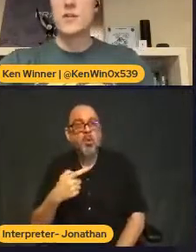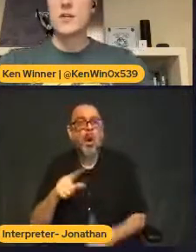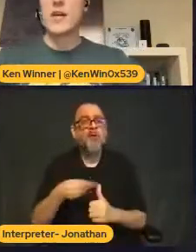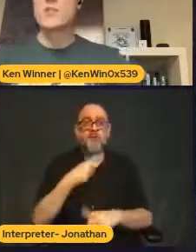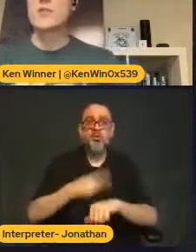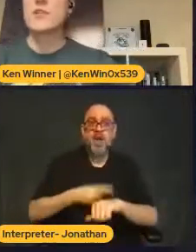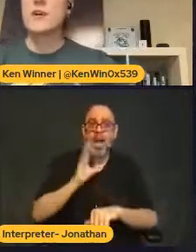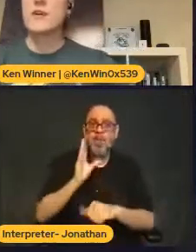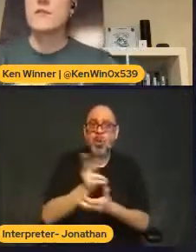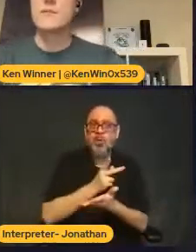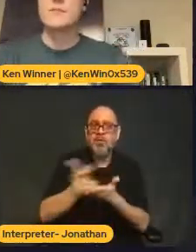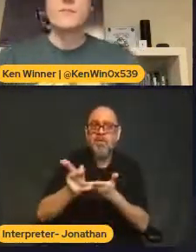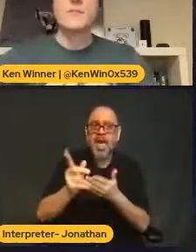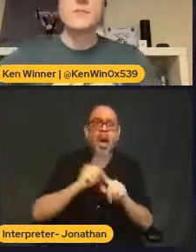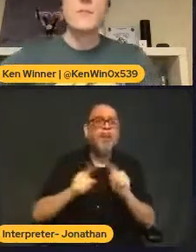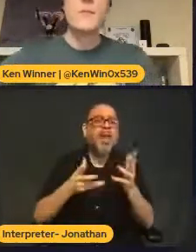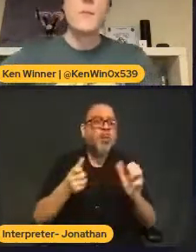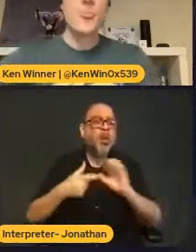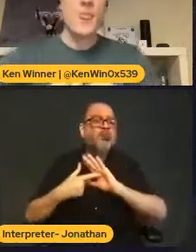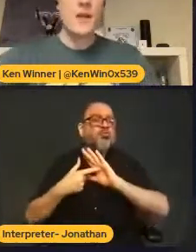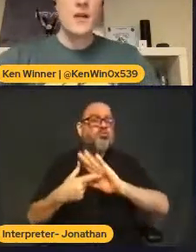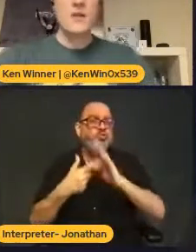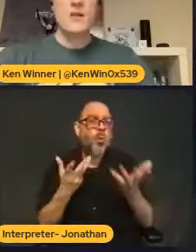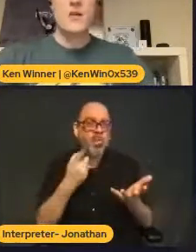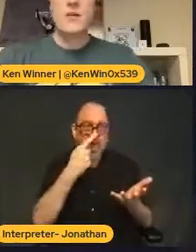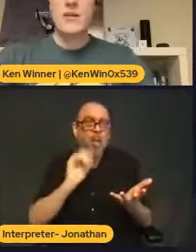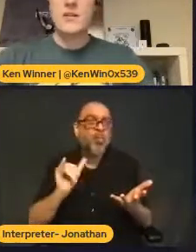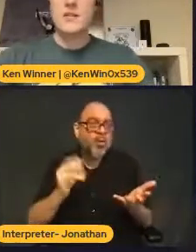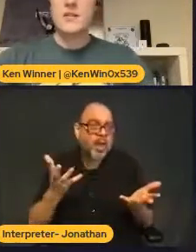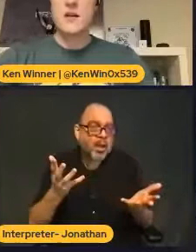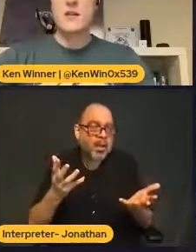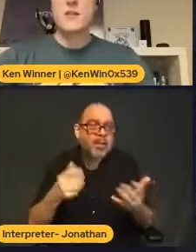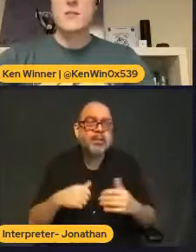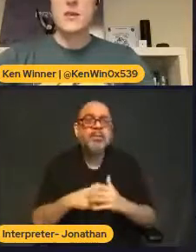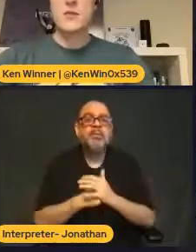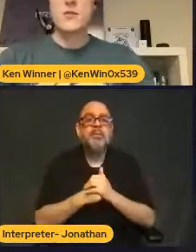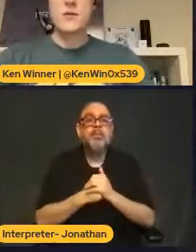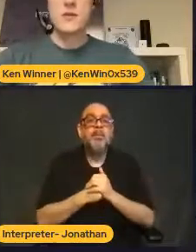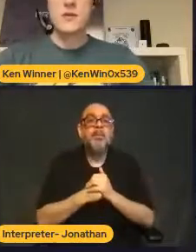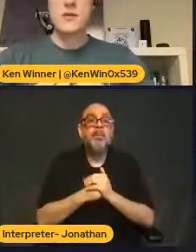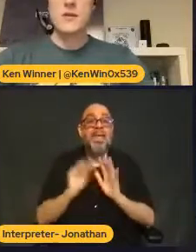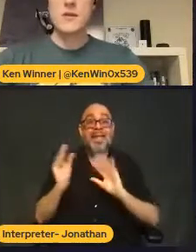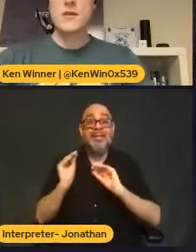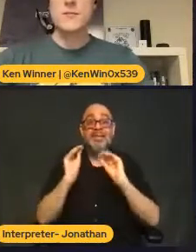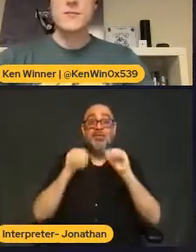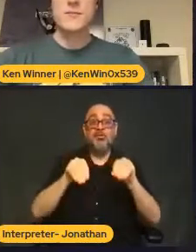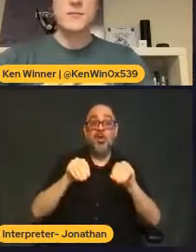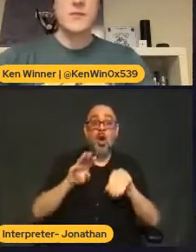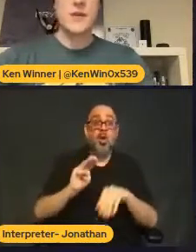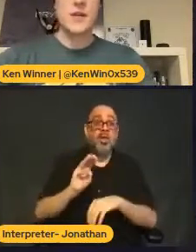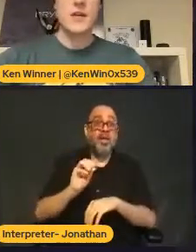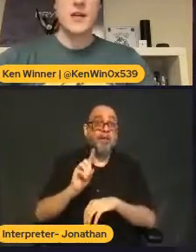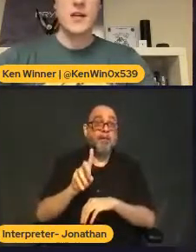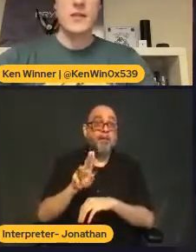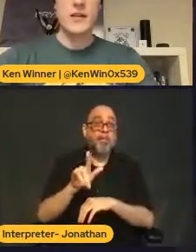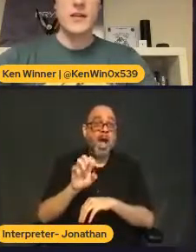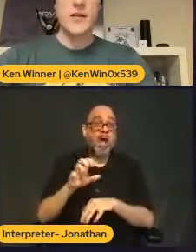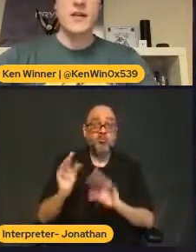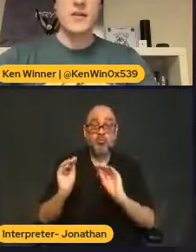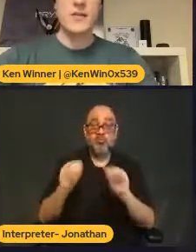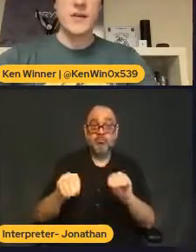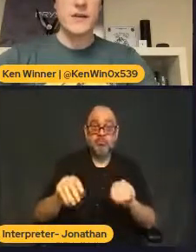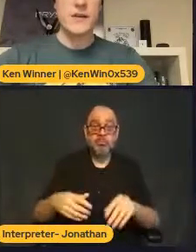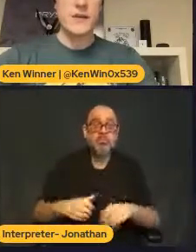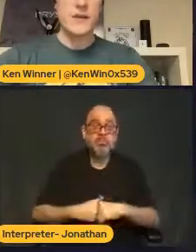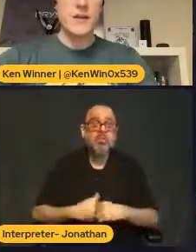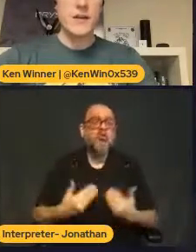also wanted to show that portion off. So it's installing the module. And here we get